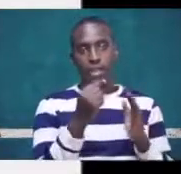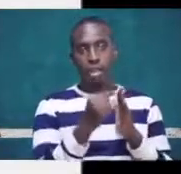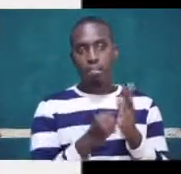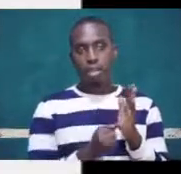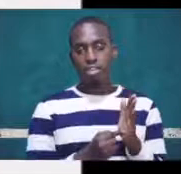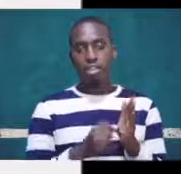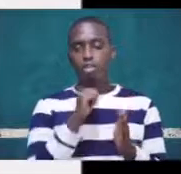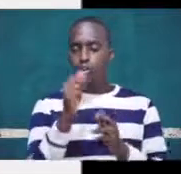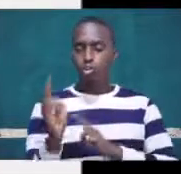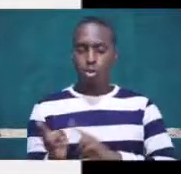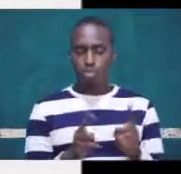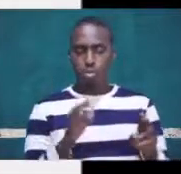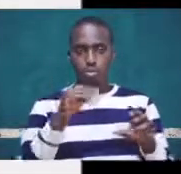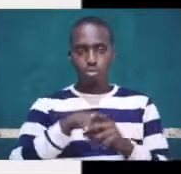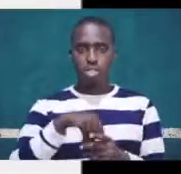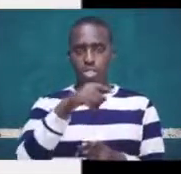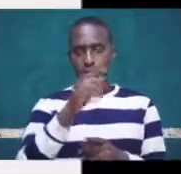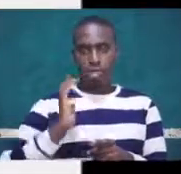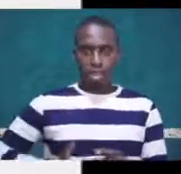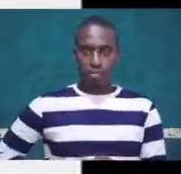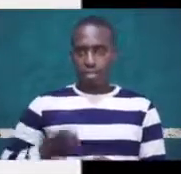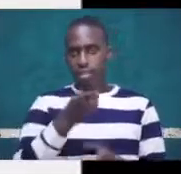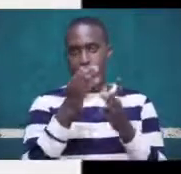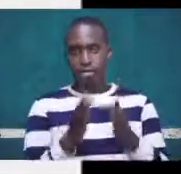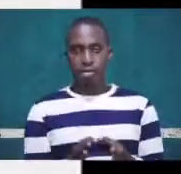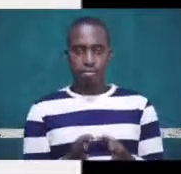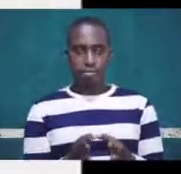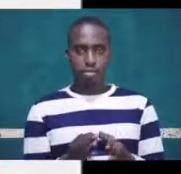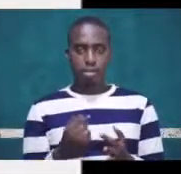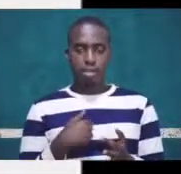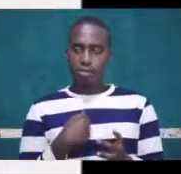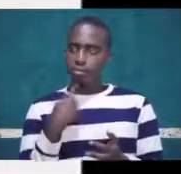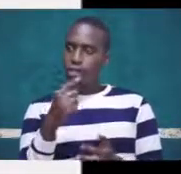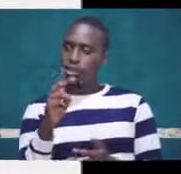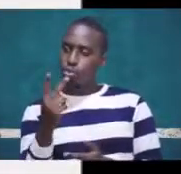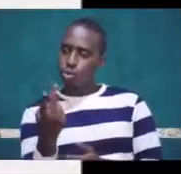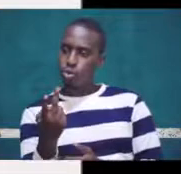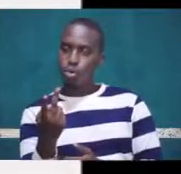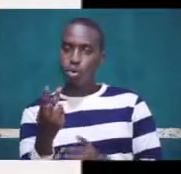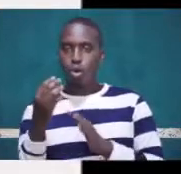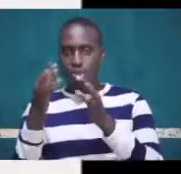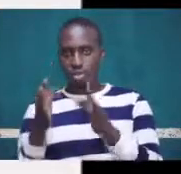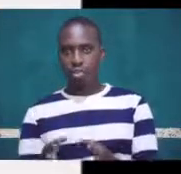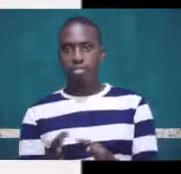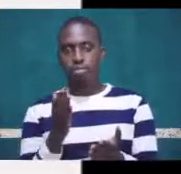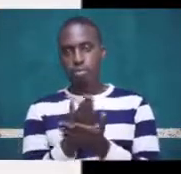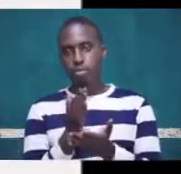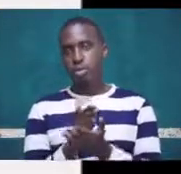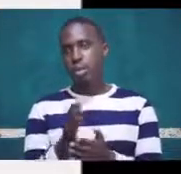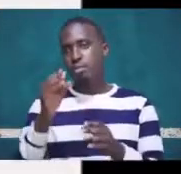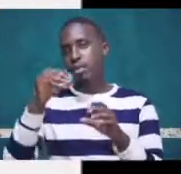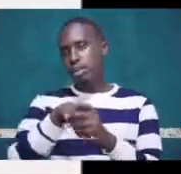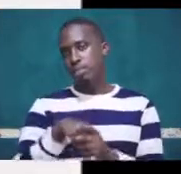abnormality in the behavior of these demand curves. So identify any 2 commodities whose fall in